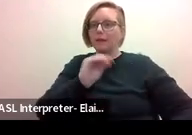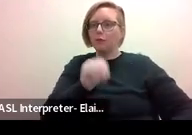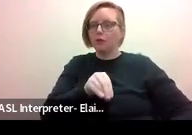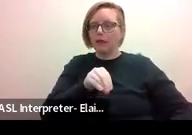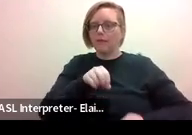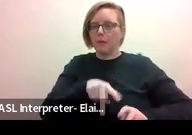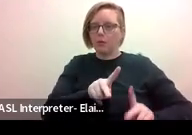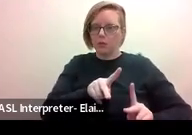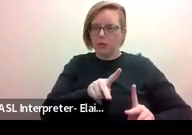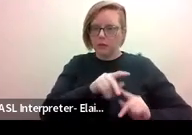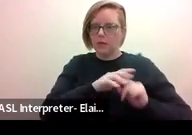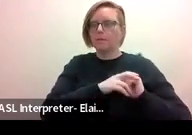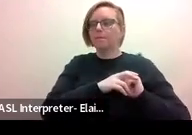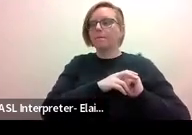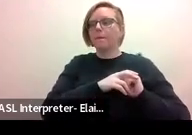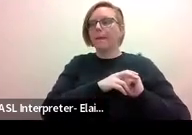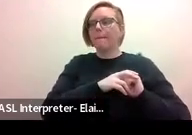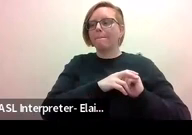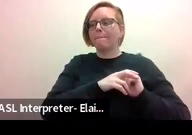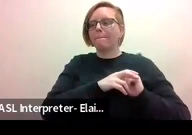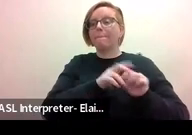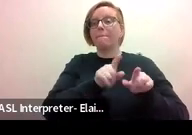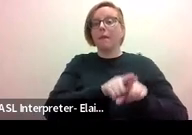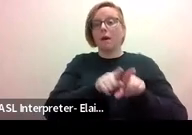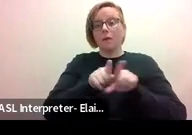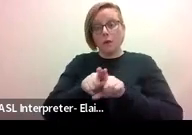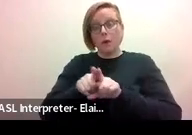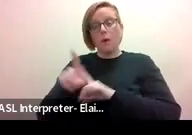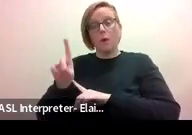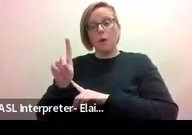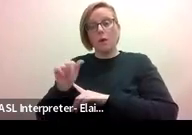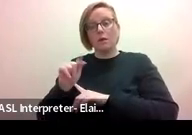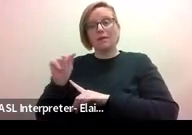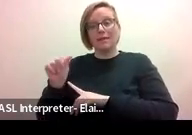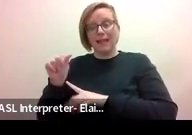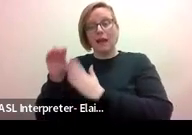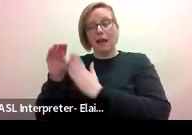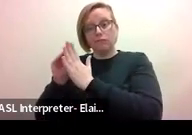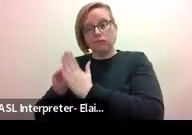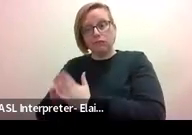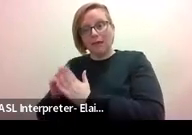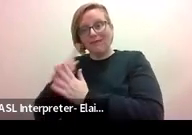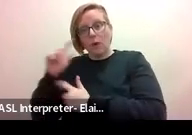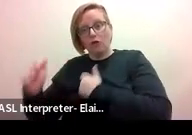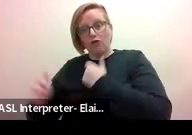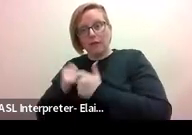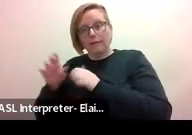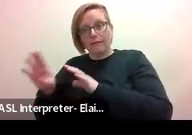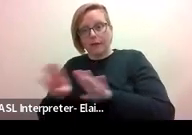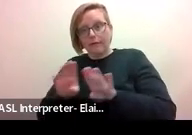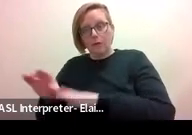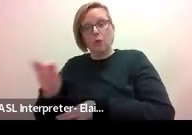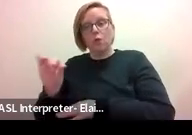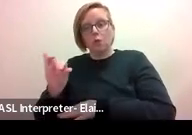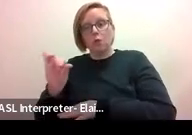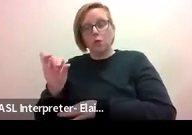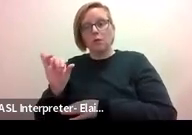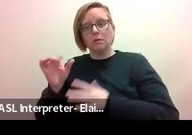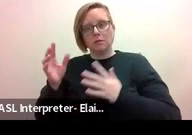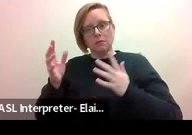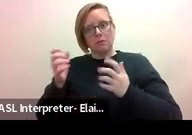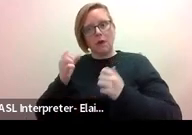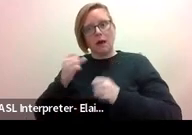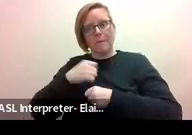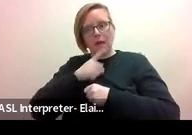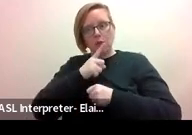is. You're also maintaining data on aggressions, right? Because you want to make sure that the